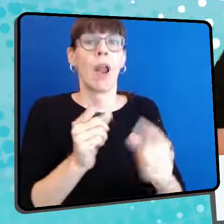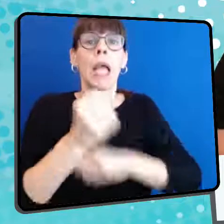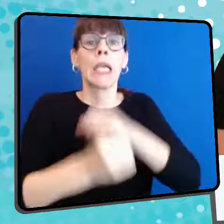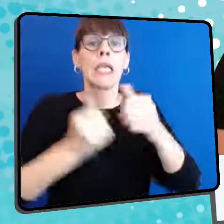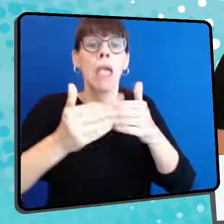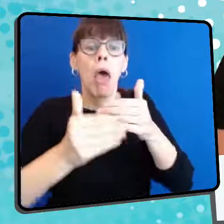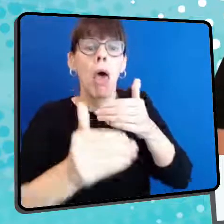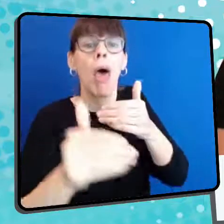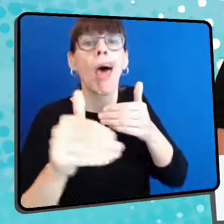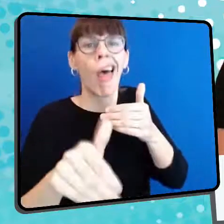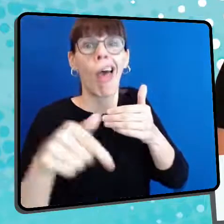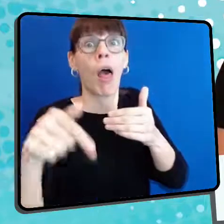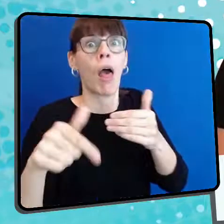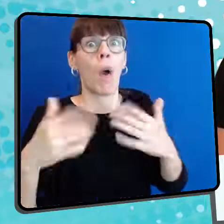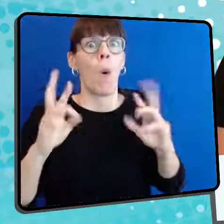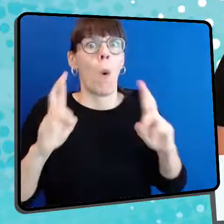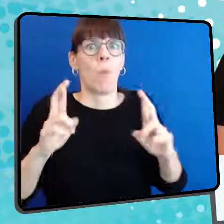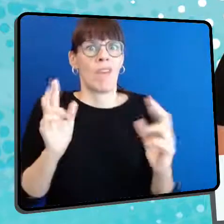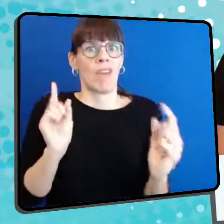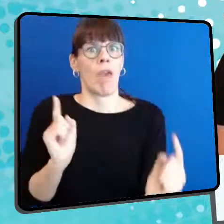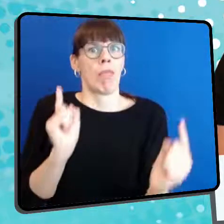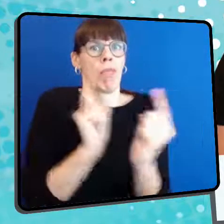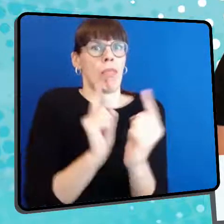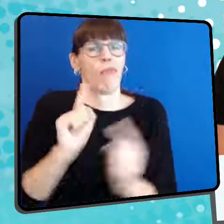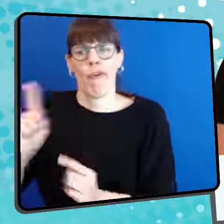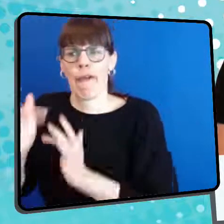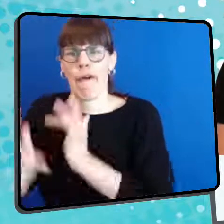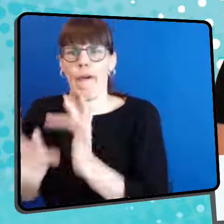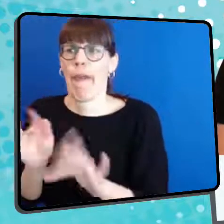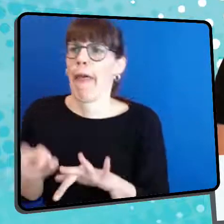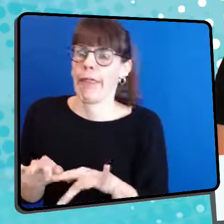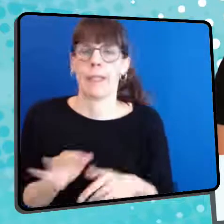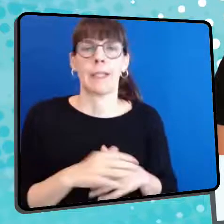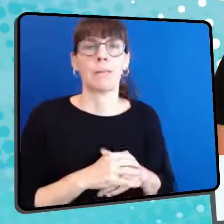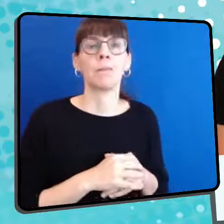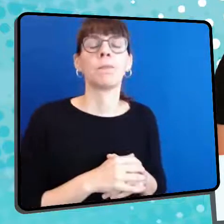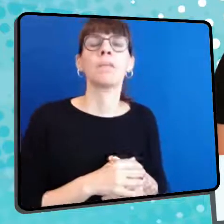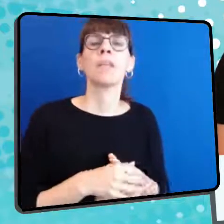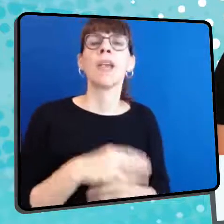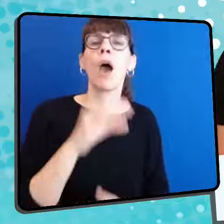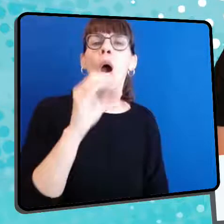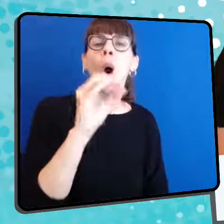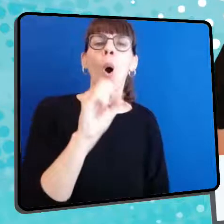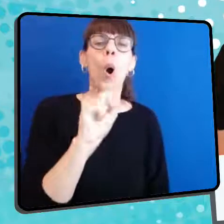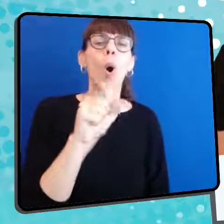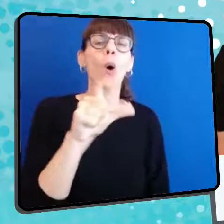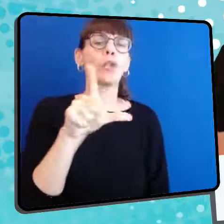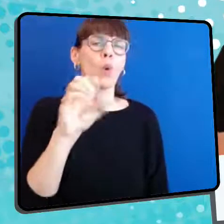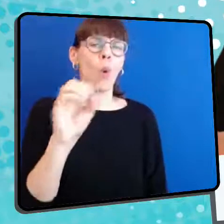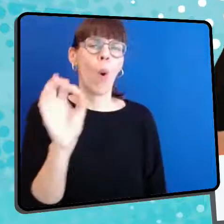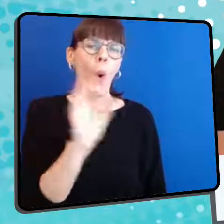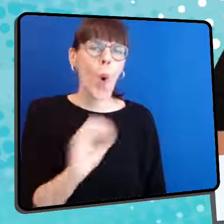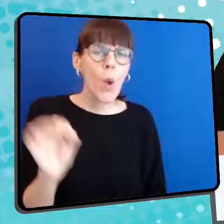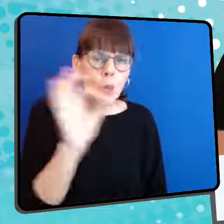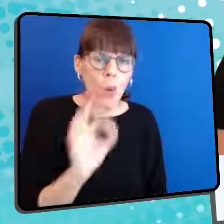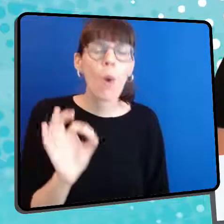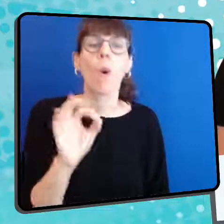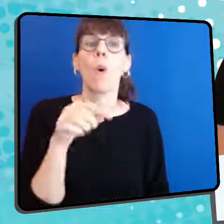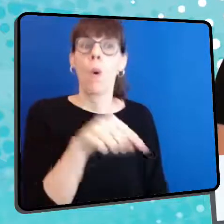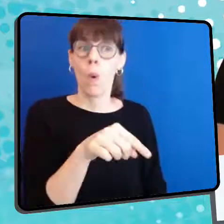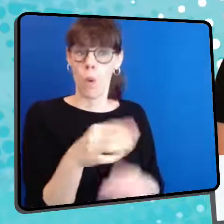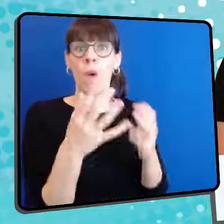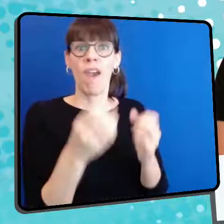So that is NDC Oslo, that is Build Stuff, and that is